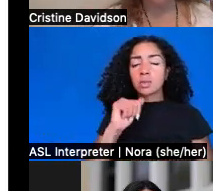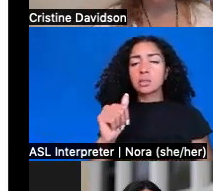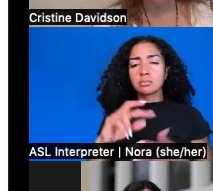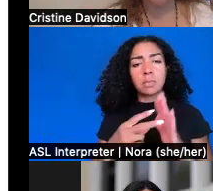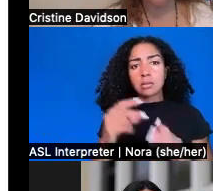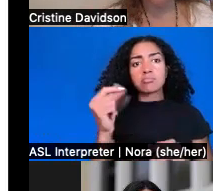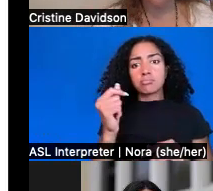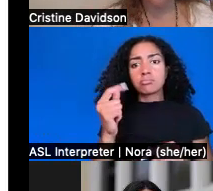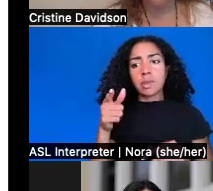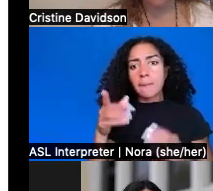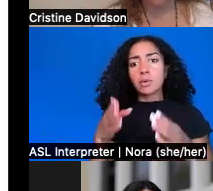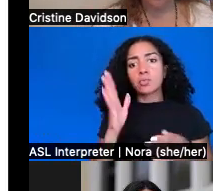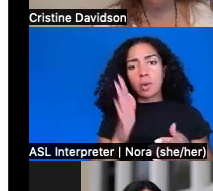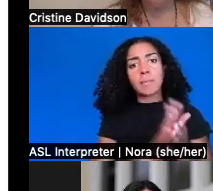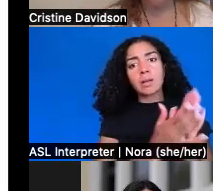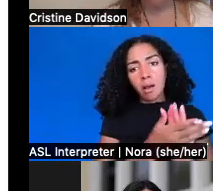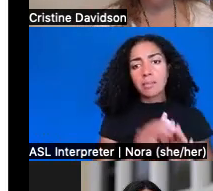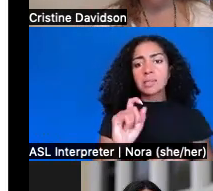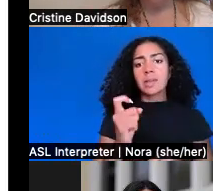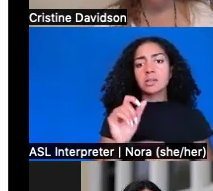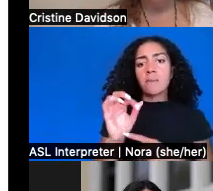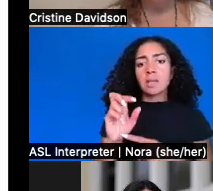to become sex offenders as they grow up.